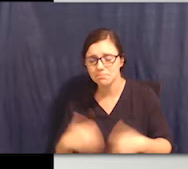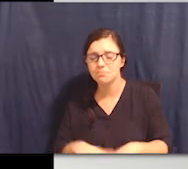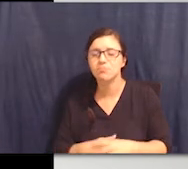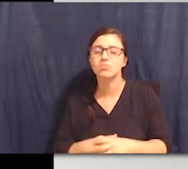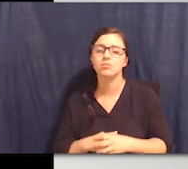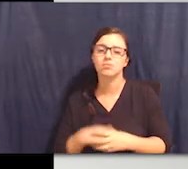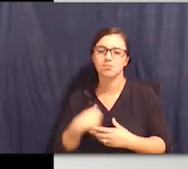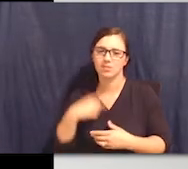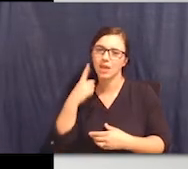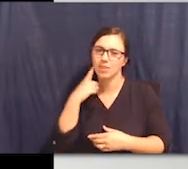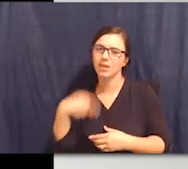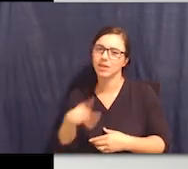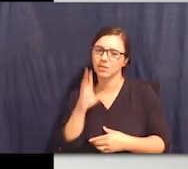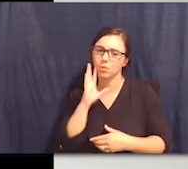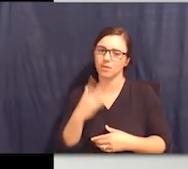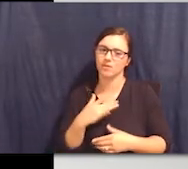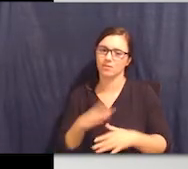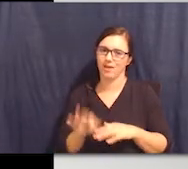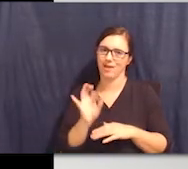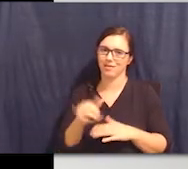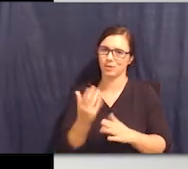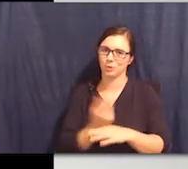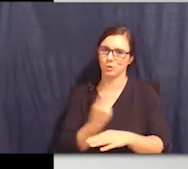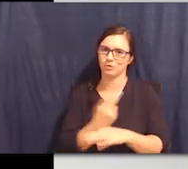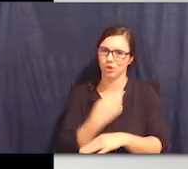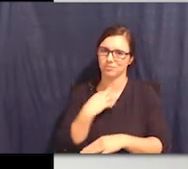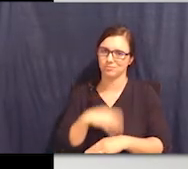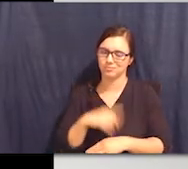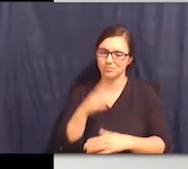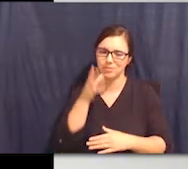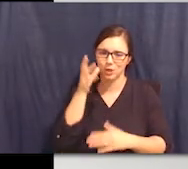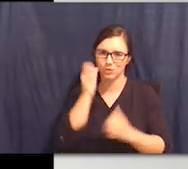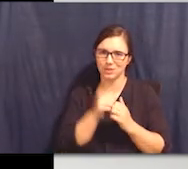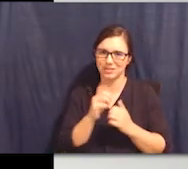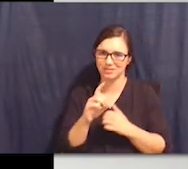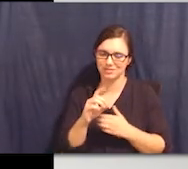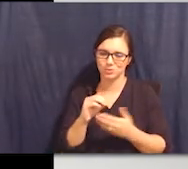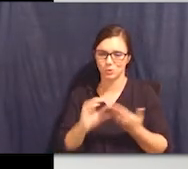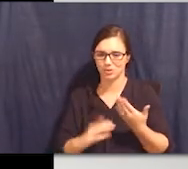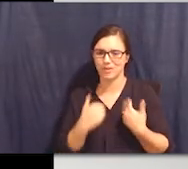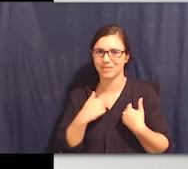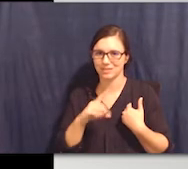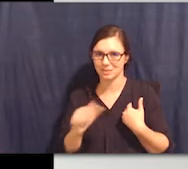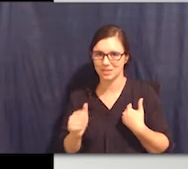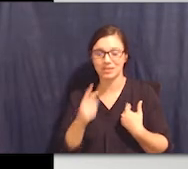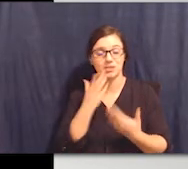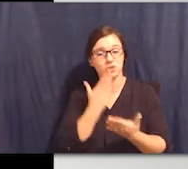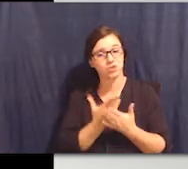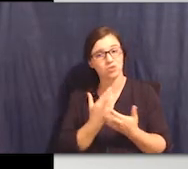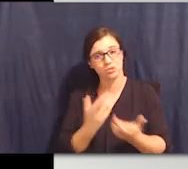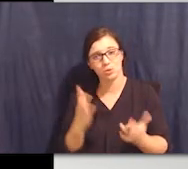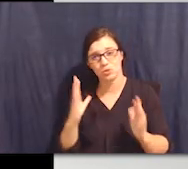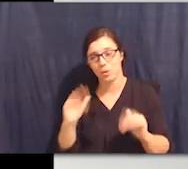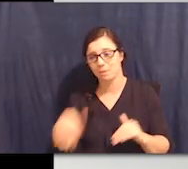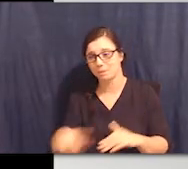And that I think you may find useful as a parent of a student with disability. So this is a good resource. I hope you use it. And here's a way to,